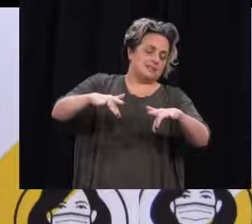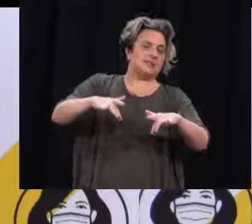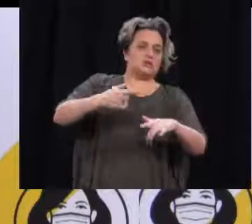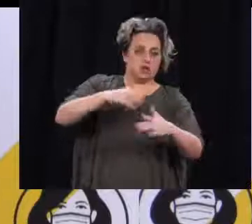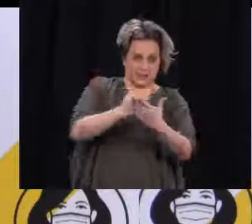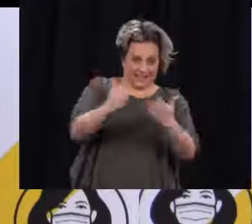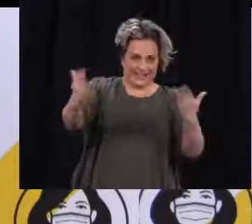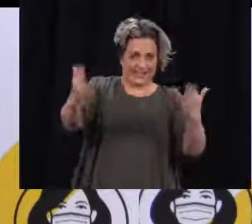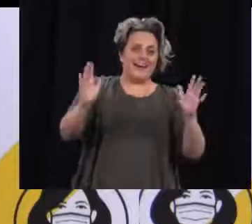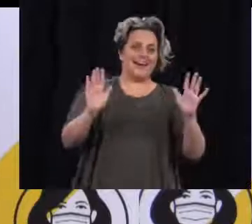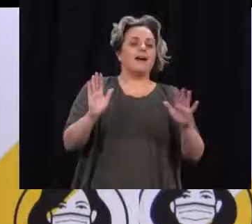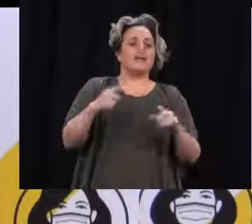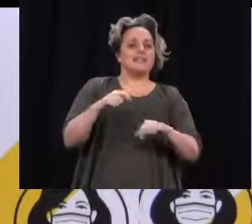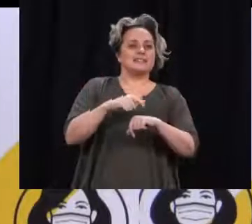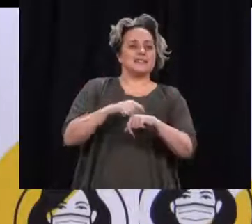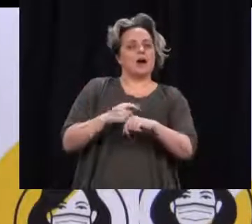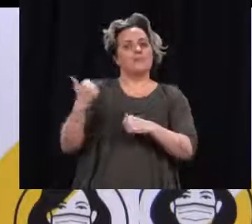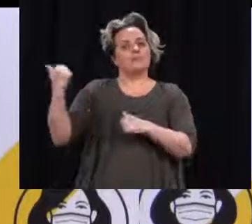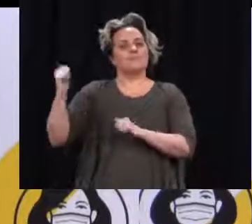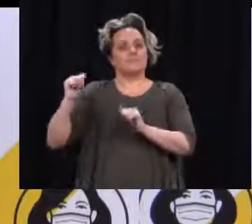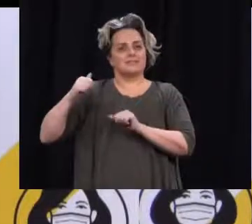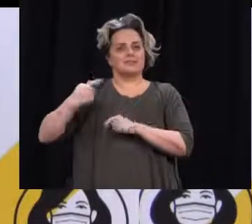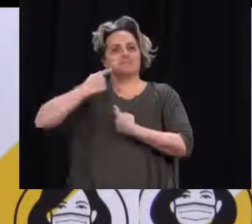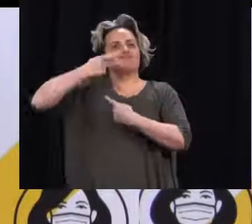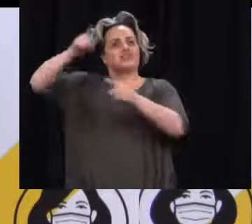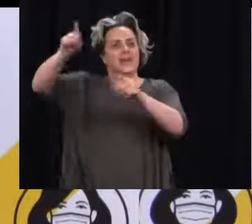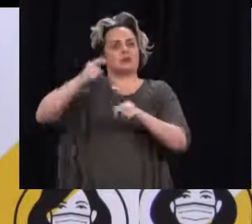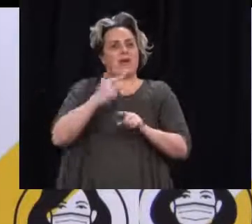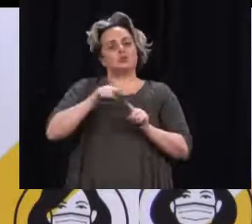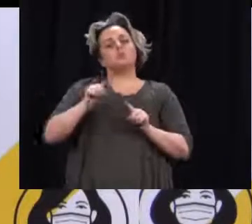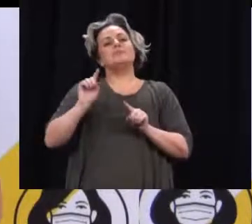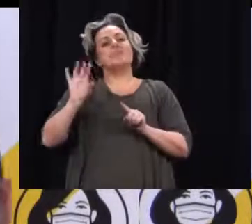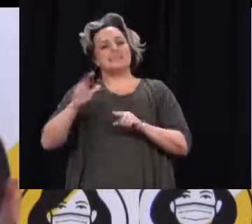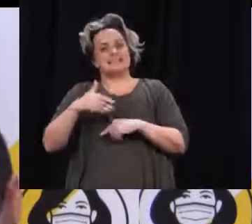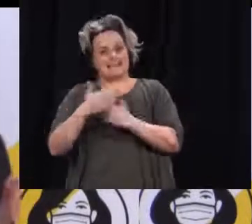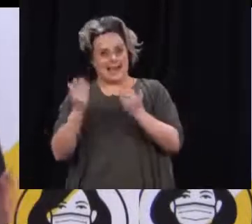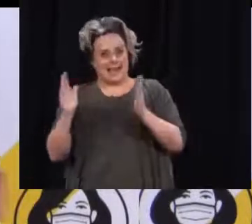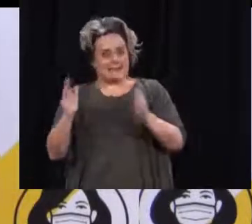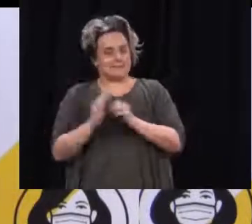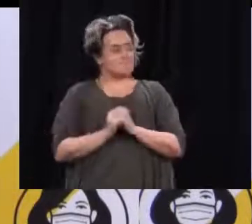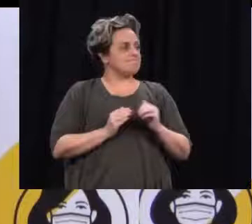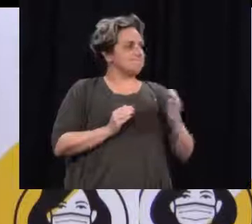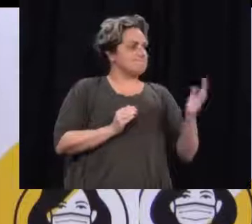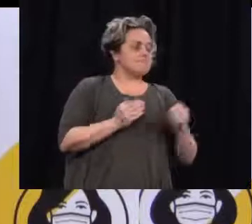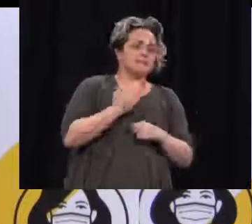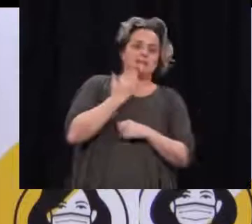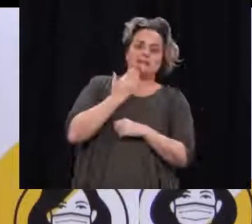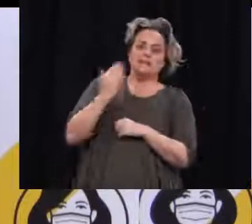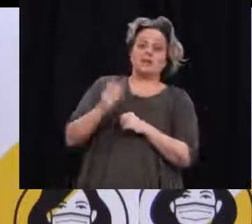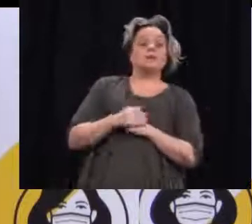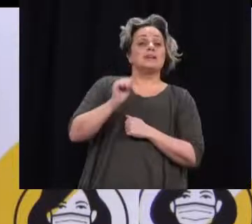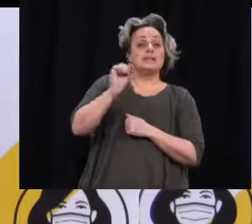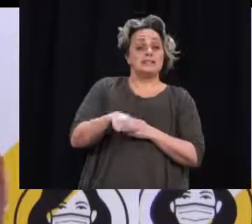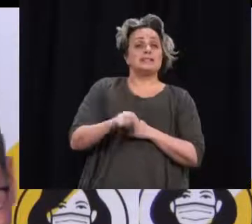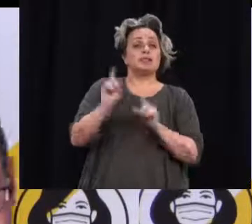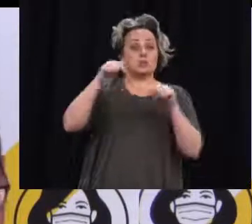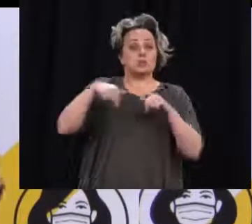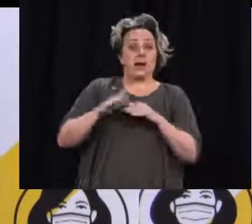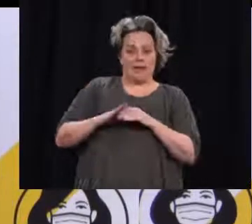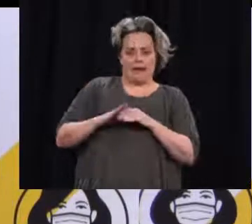clear that that's the time frame she's been working on. Thanks, Deputy Prime Minister. So the first comment I would make is, yes, we've seen an increase today,